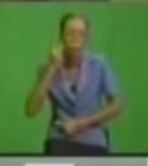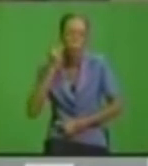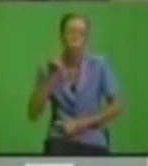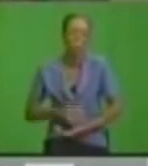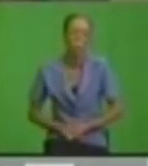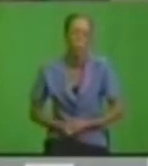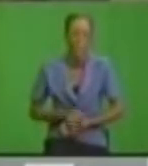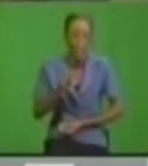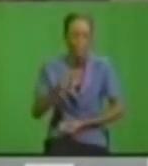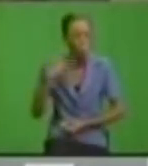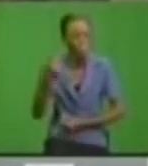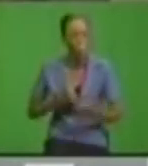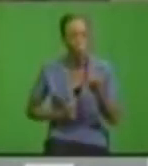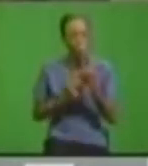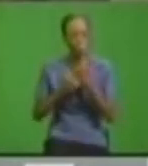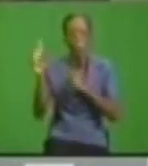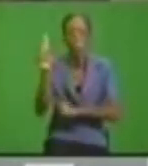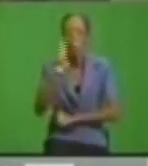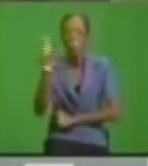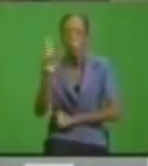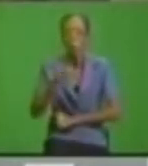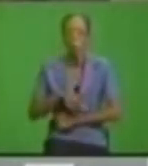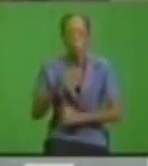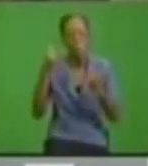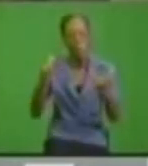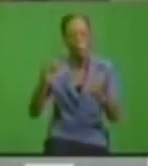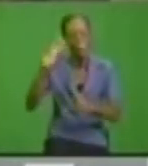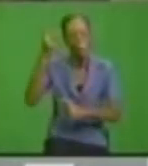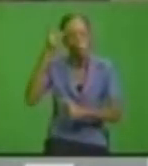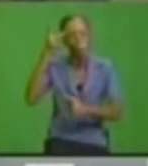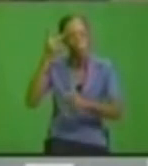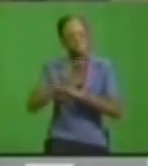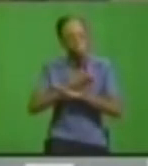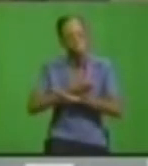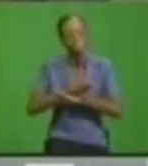of democracy, and an era in the political landscape of this great republic.